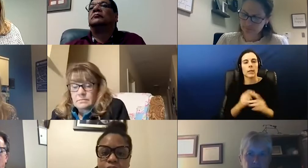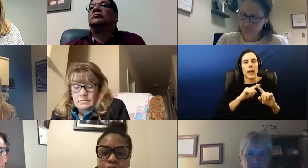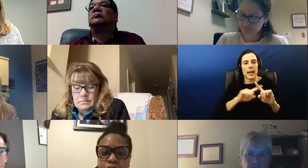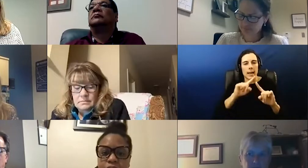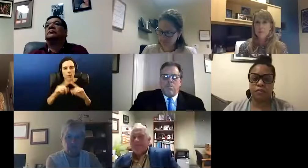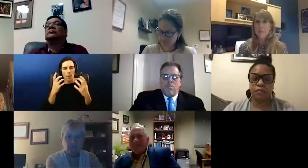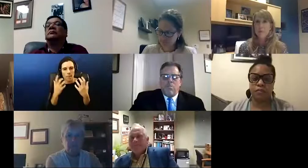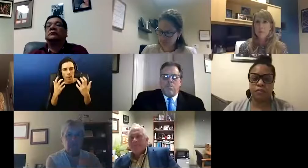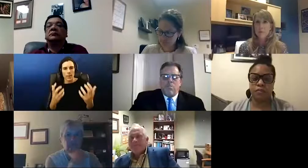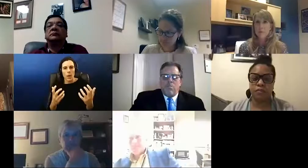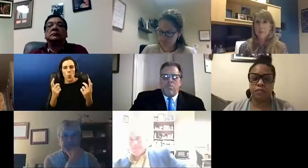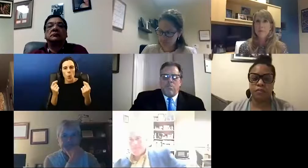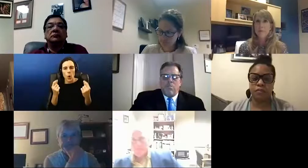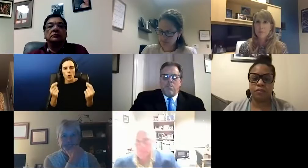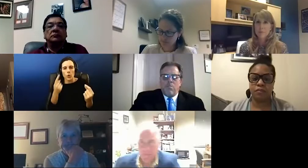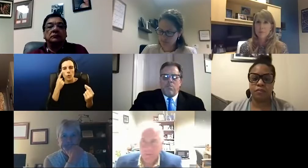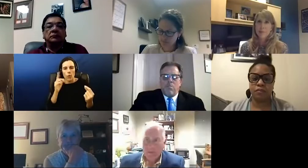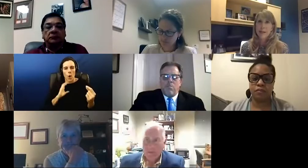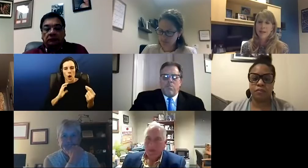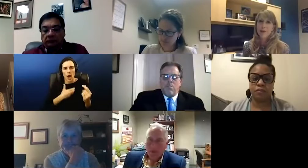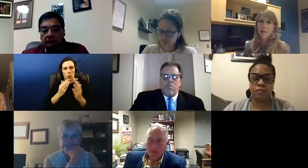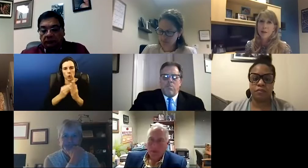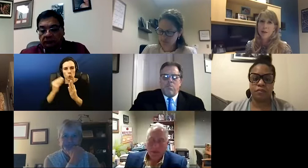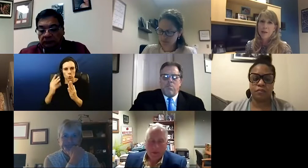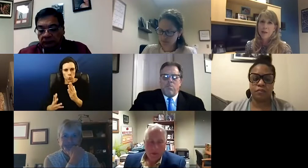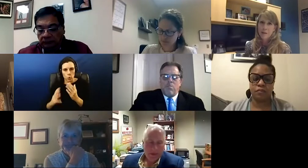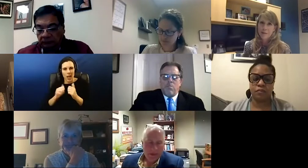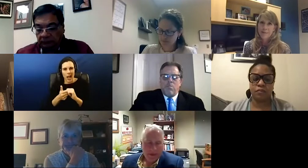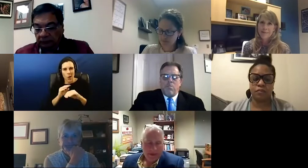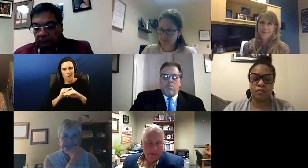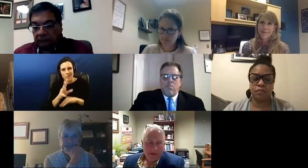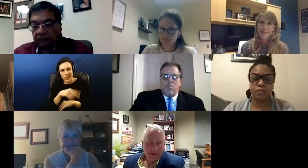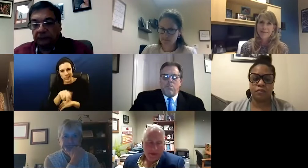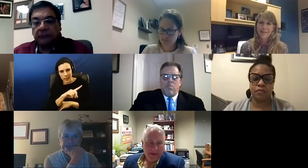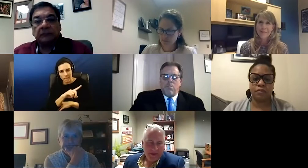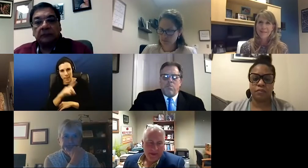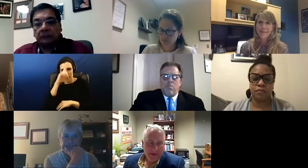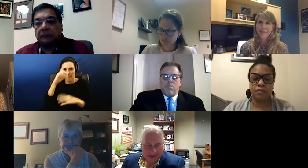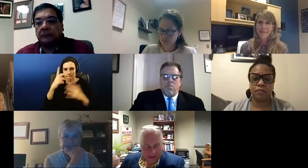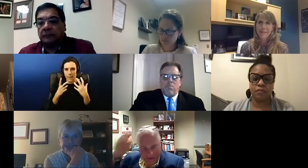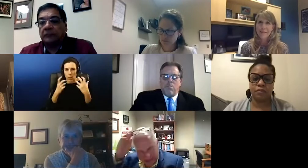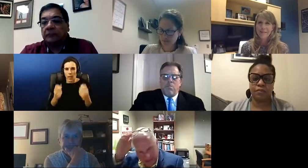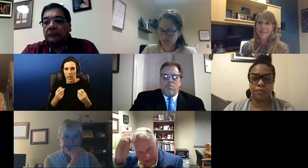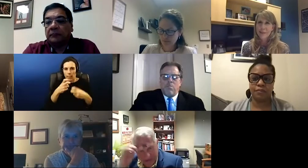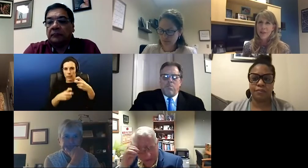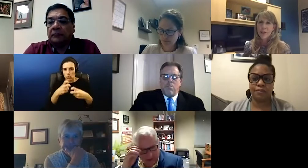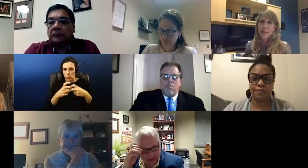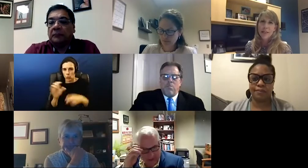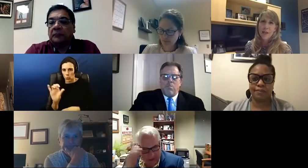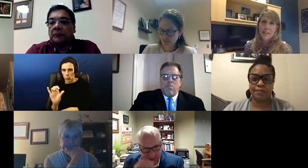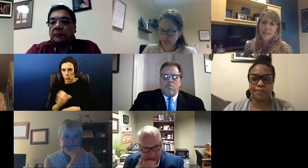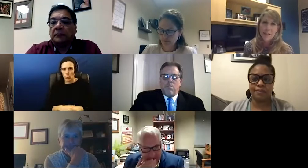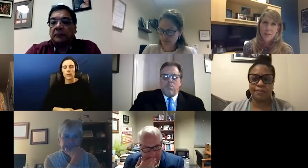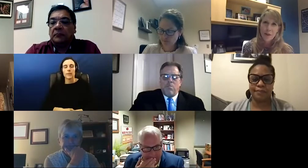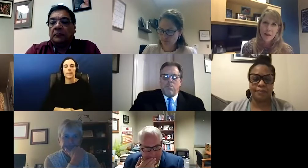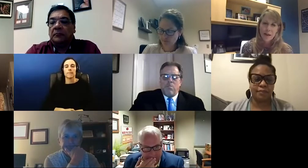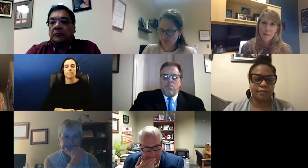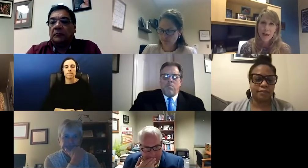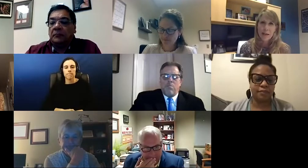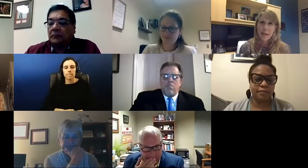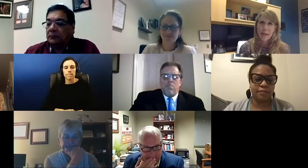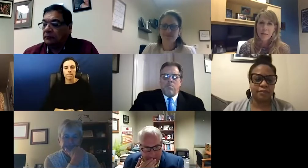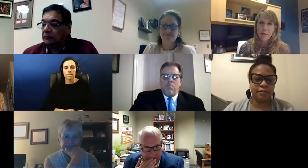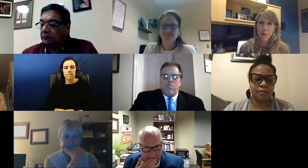that's doing to our students so thank you some mental health issues as well there trustee harrison did you want to